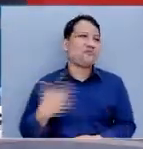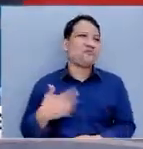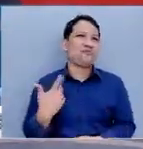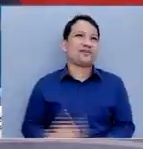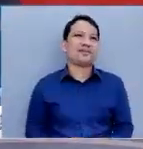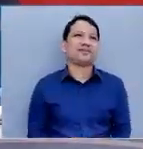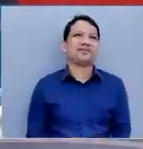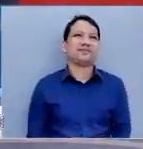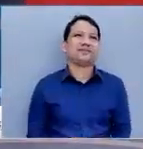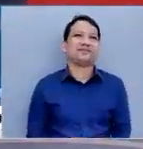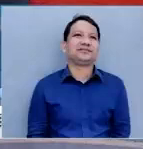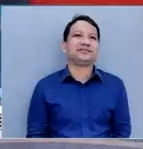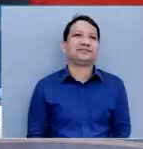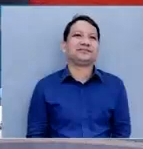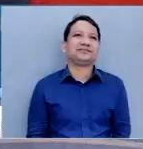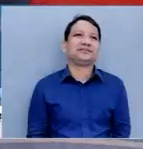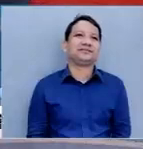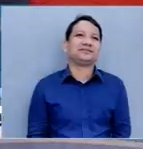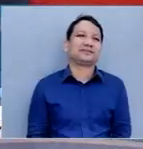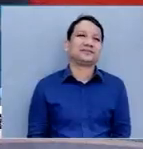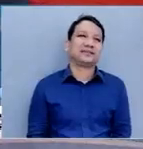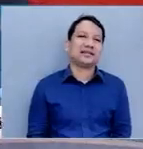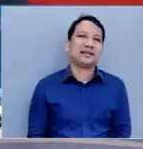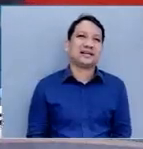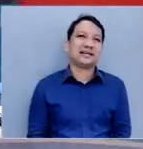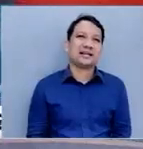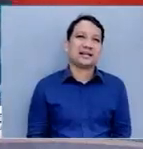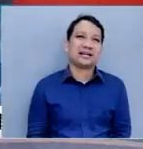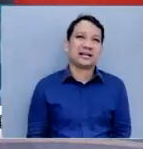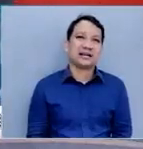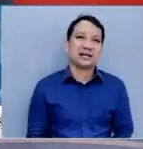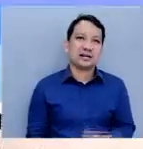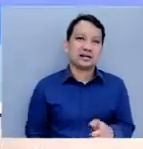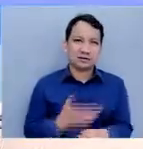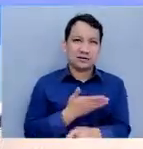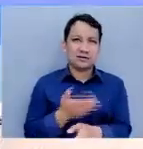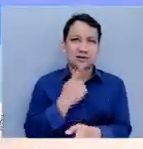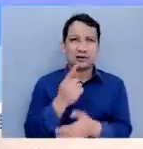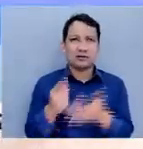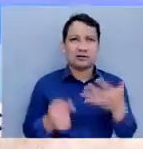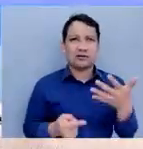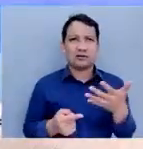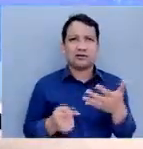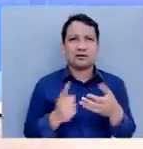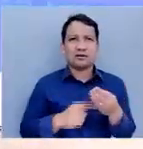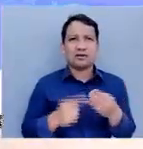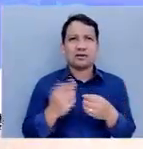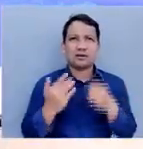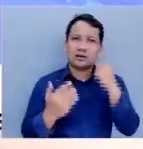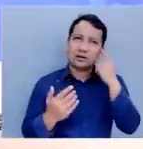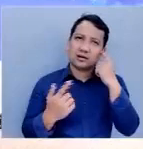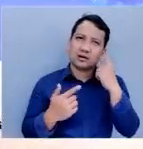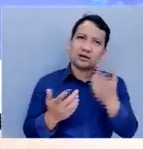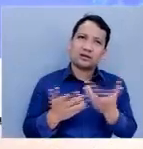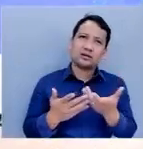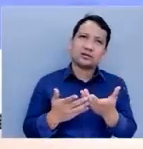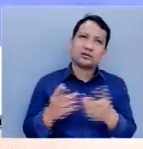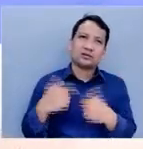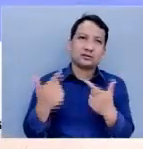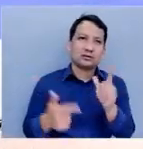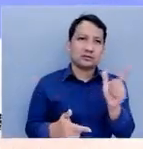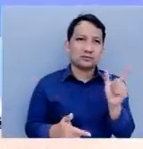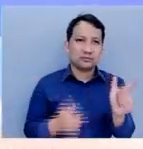Nauna. You heard it first here. Tanong ko sa'yo, who were you singing that to, or what were you singing that to? Siyempre, I mean, after 20 years